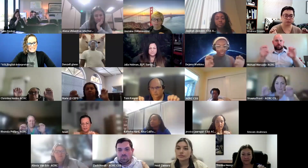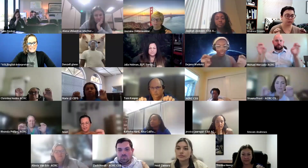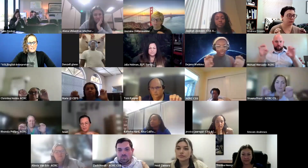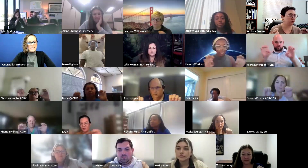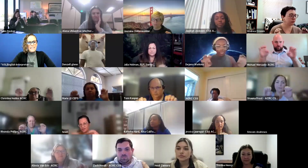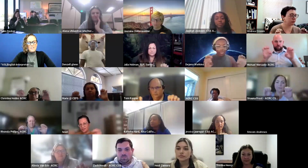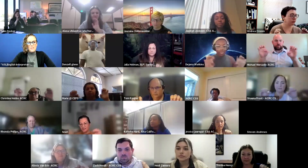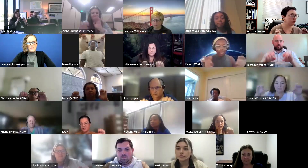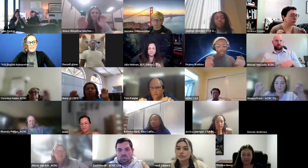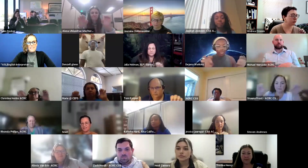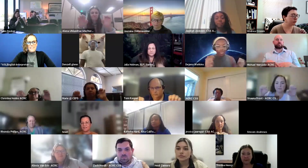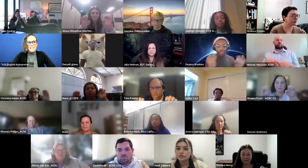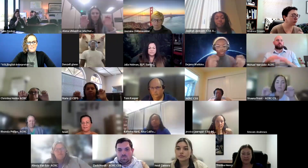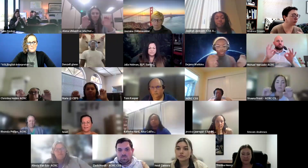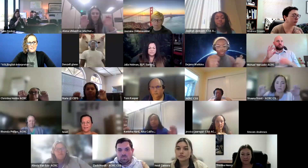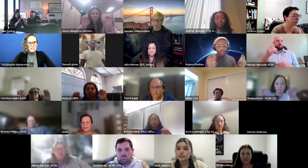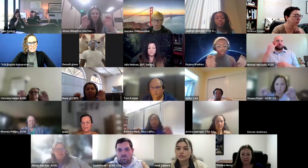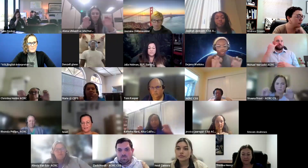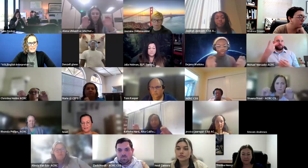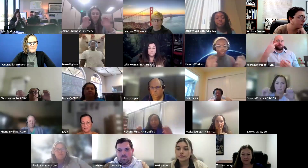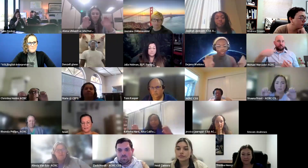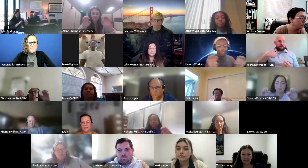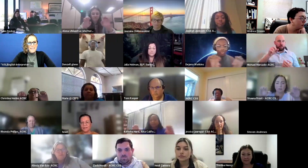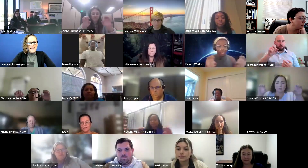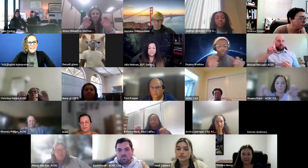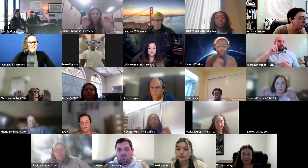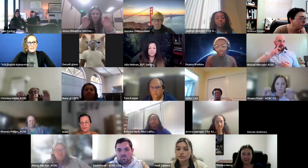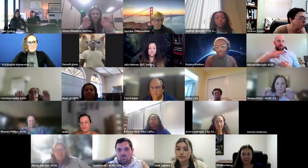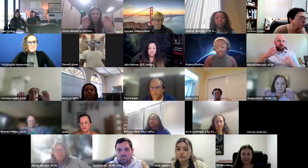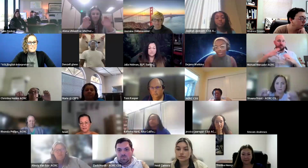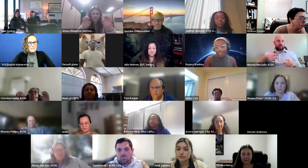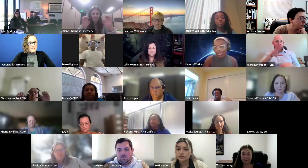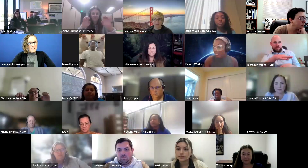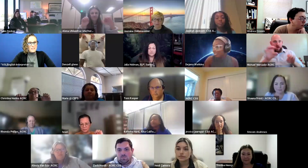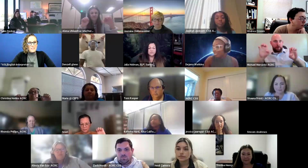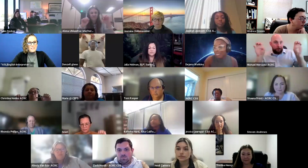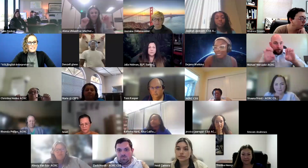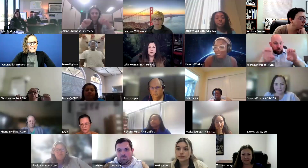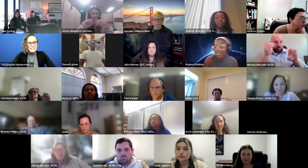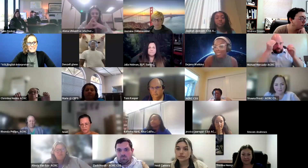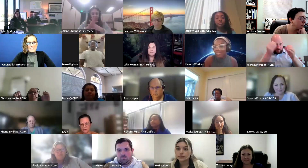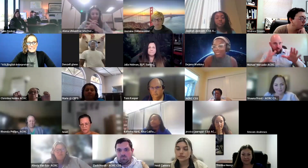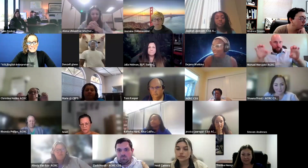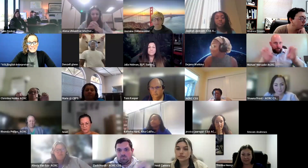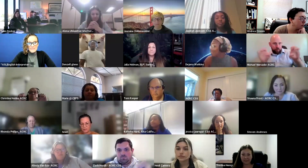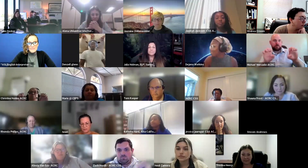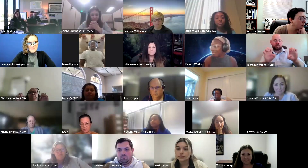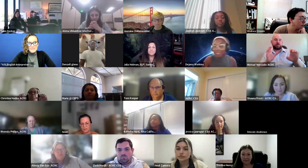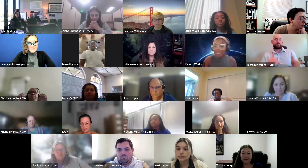Emergency, and you indicate so on your face, indicating there's something urgent happening. So if you see me or a deaf and hard of hearing client signing